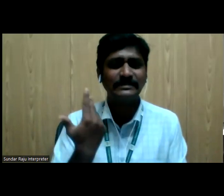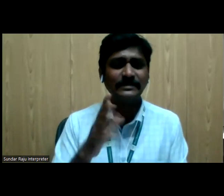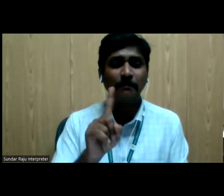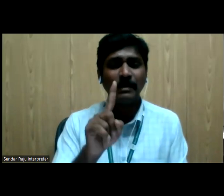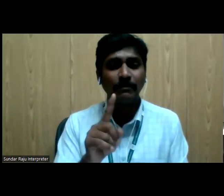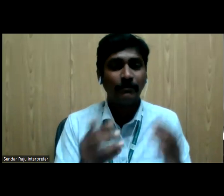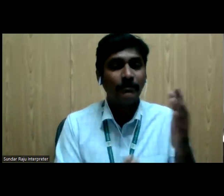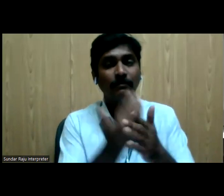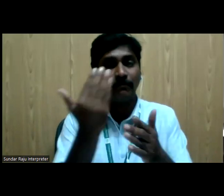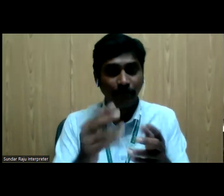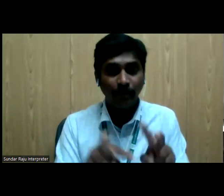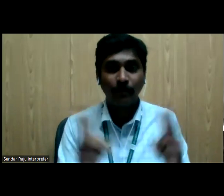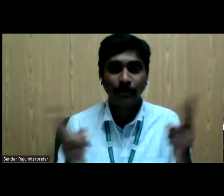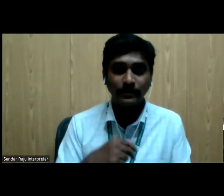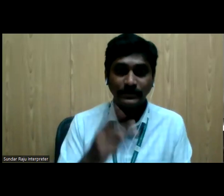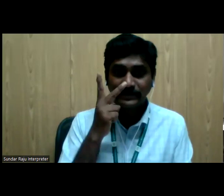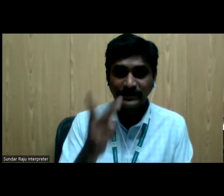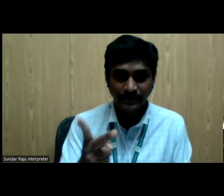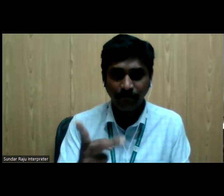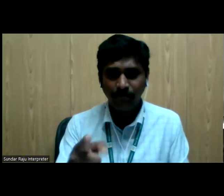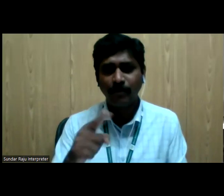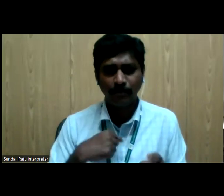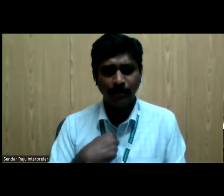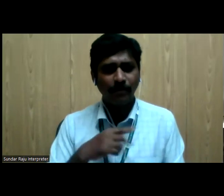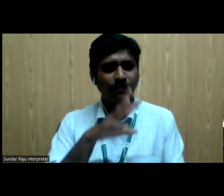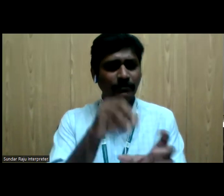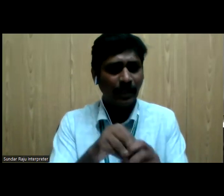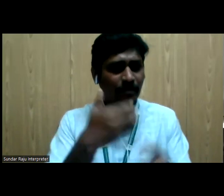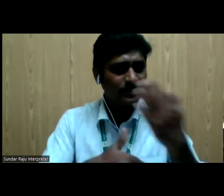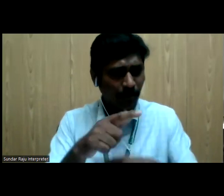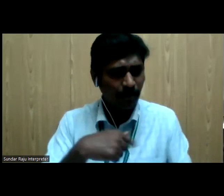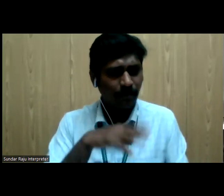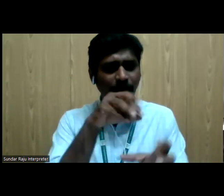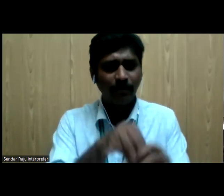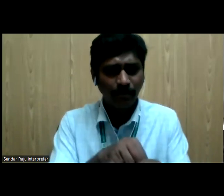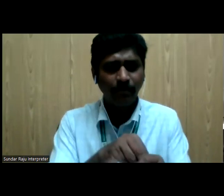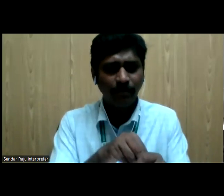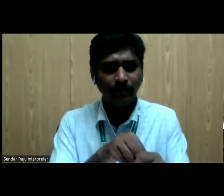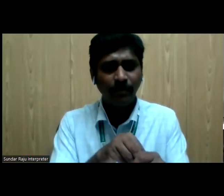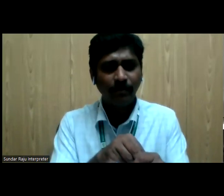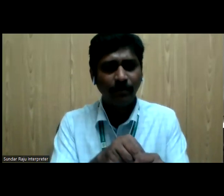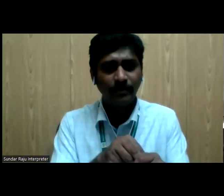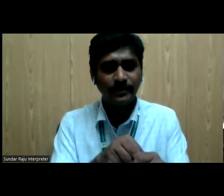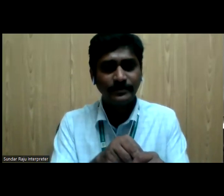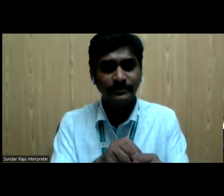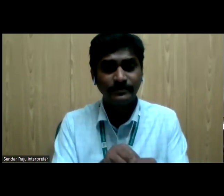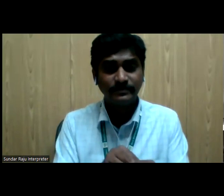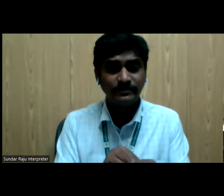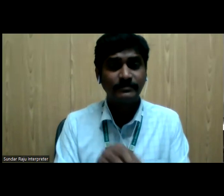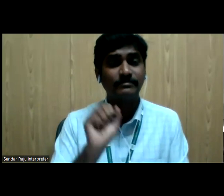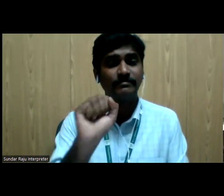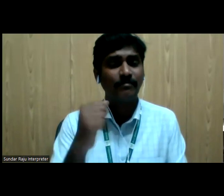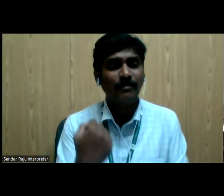started happening, with which also I've been involved. And again, I can take the credit that it happened within my